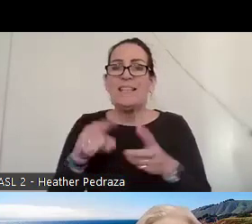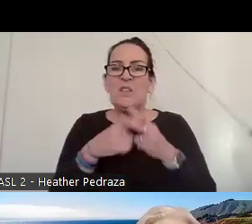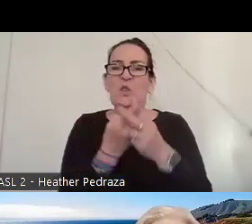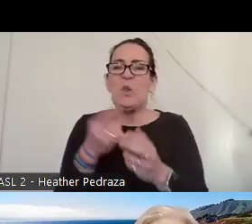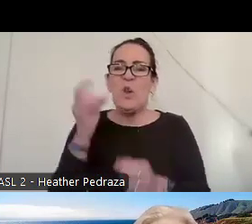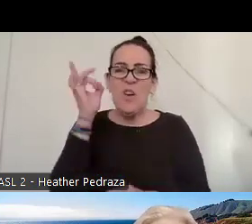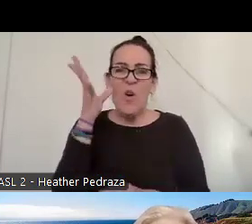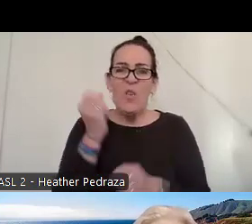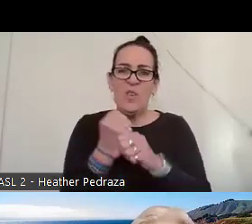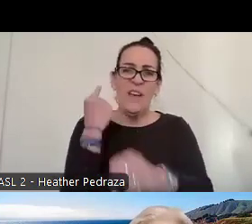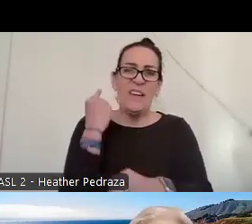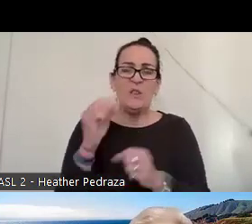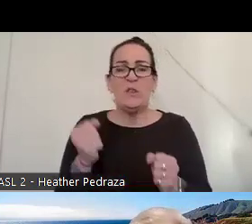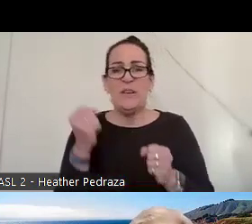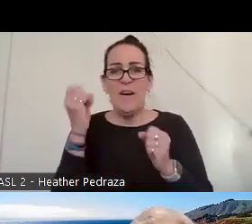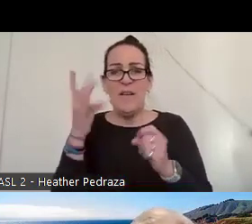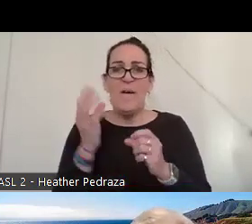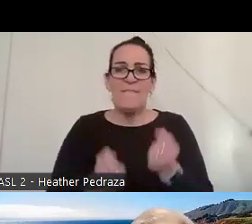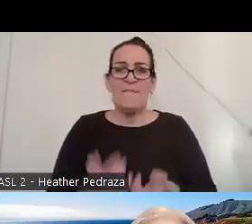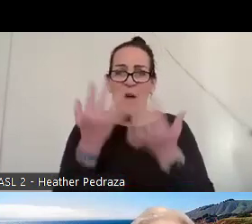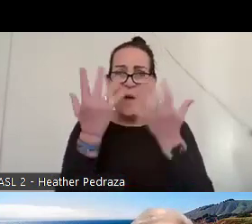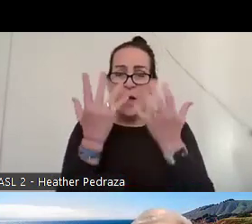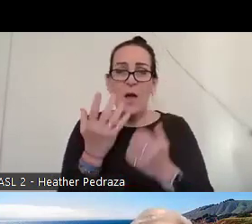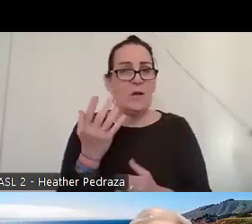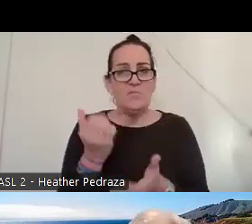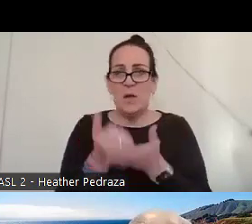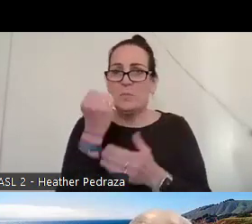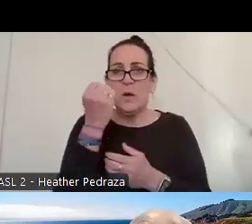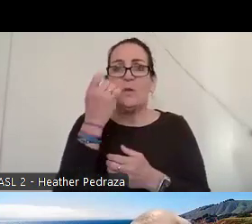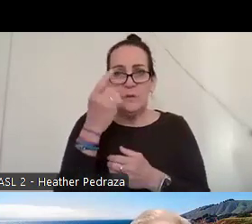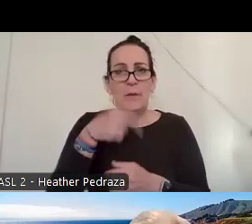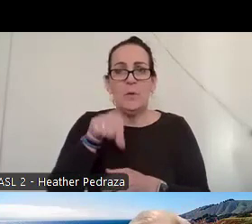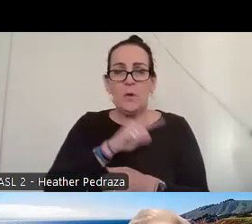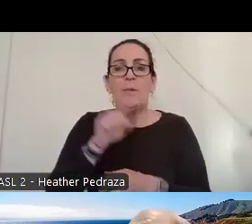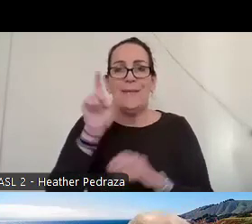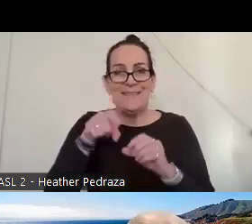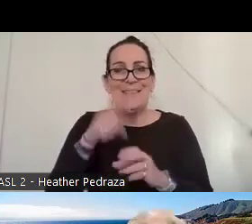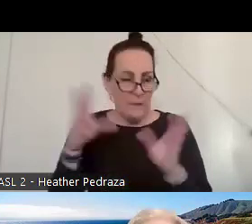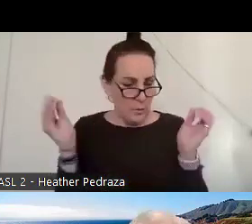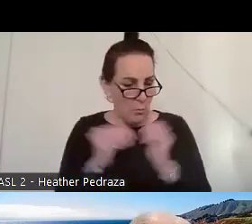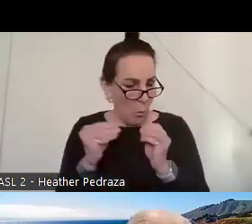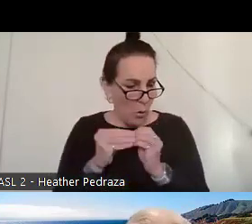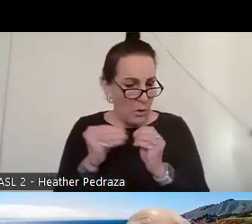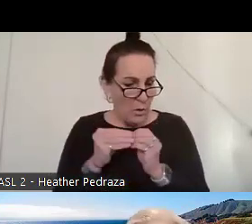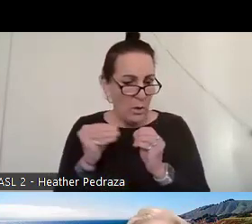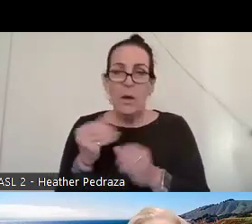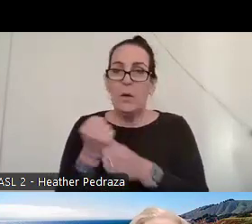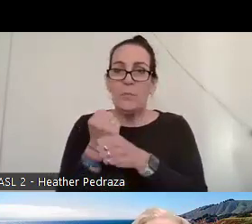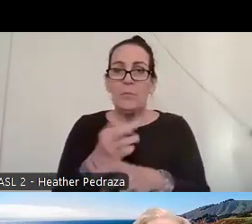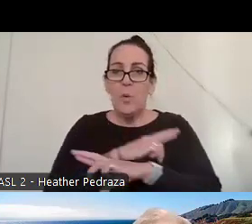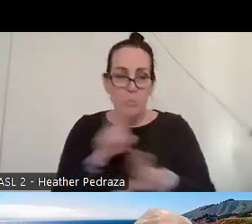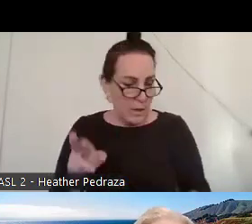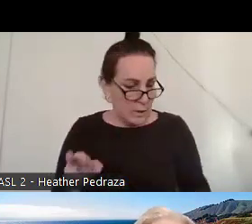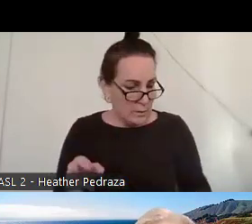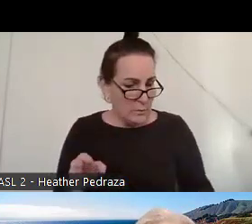fires. And so it really did raise awareness of the need to do more to better prepare a range of communities